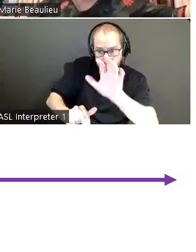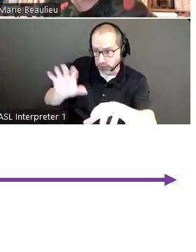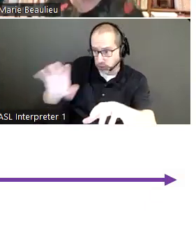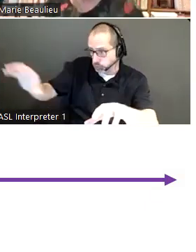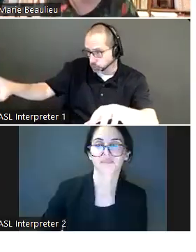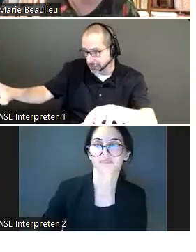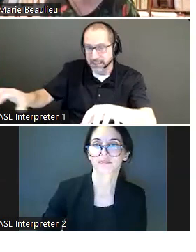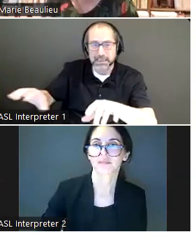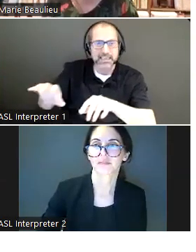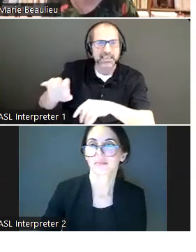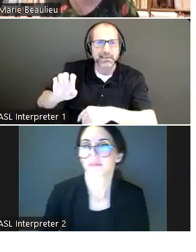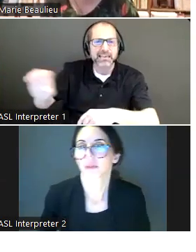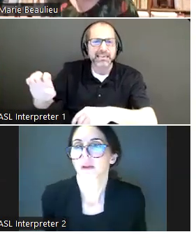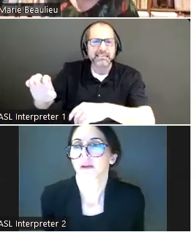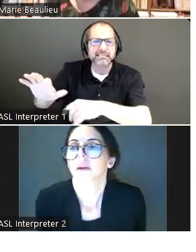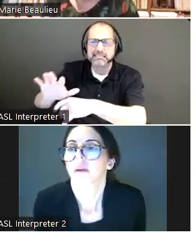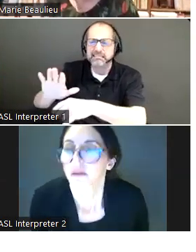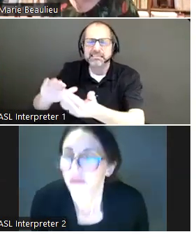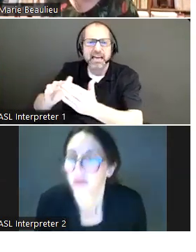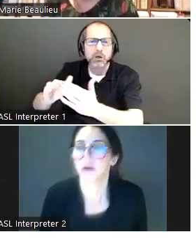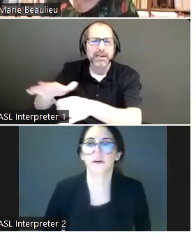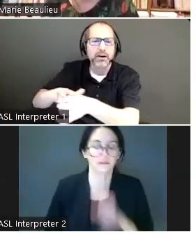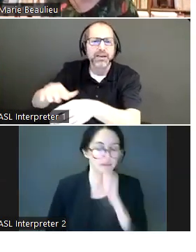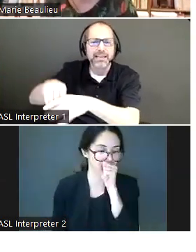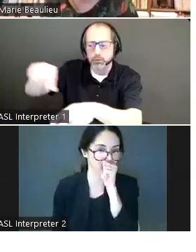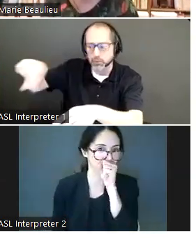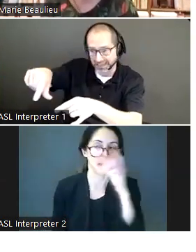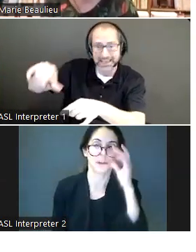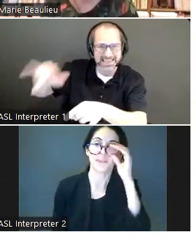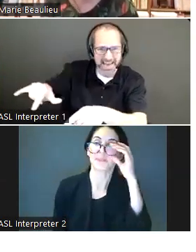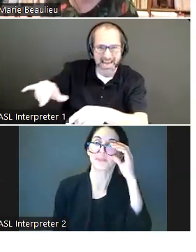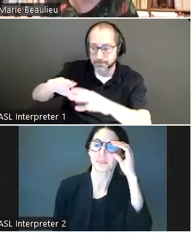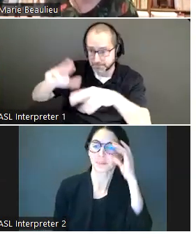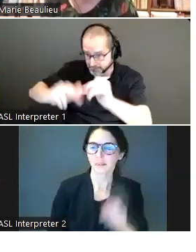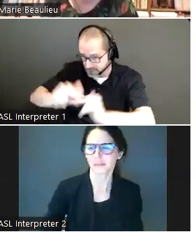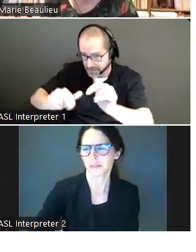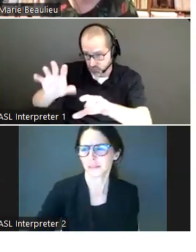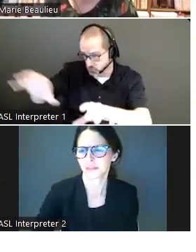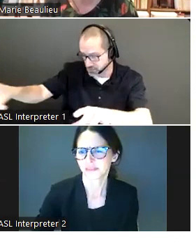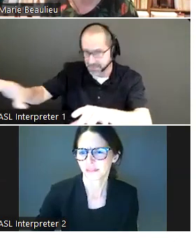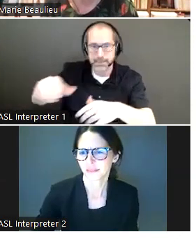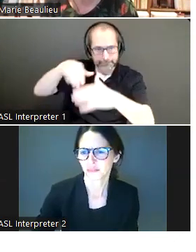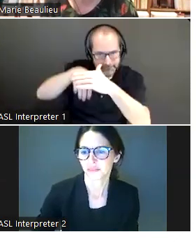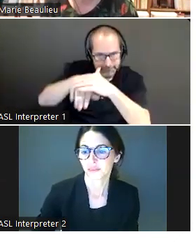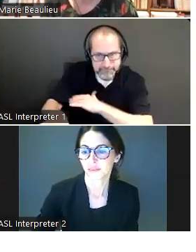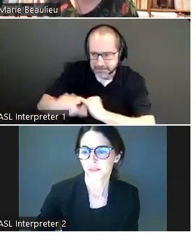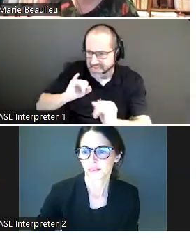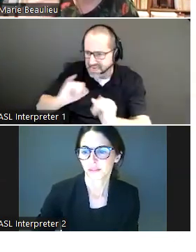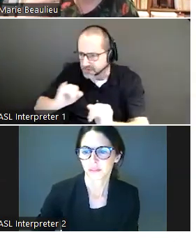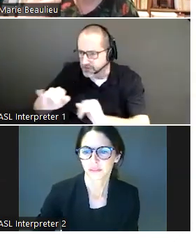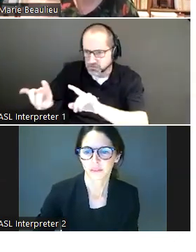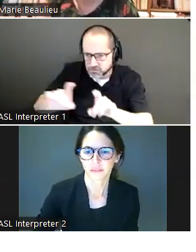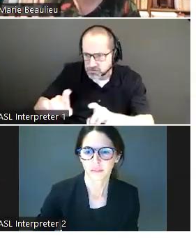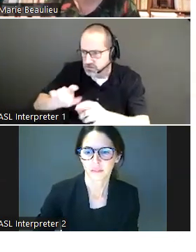Eastern Township region in Quebec. And we really wanted to have an ecological approach. So we've